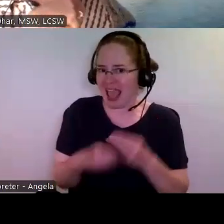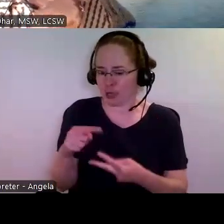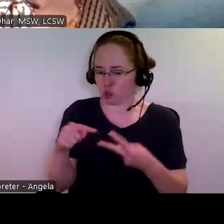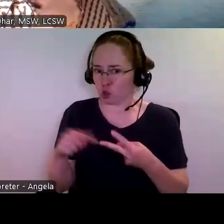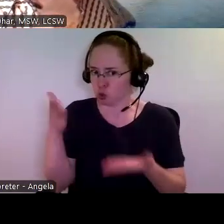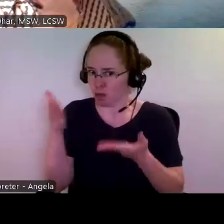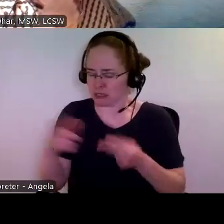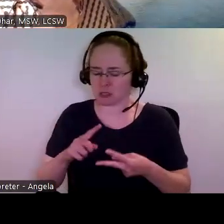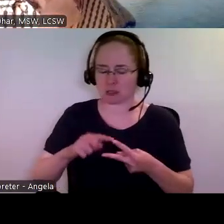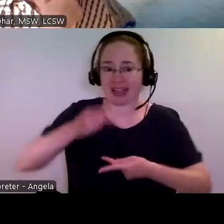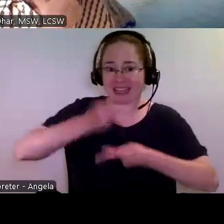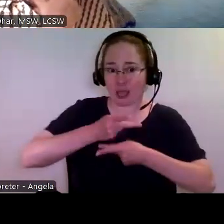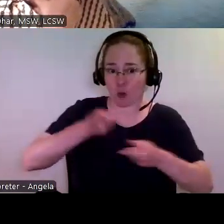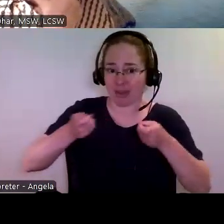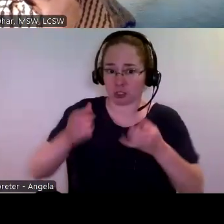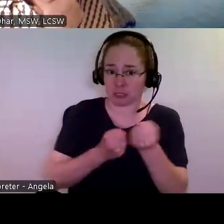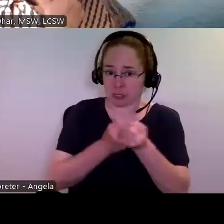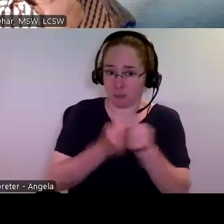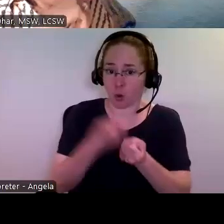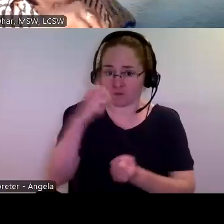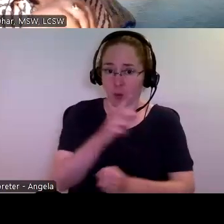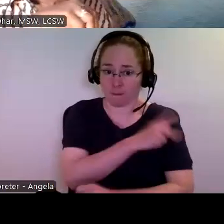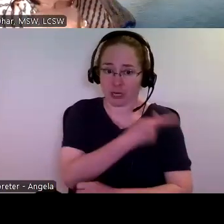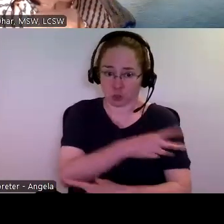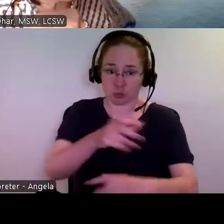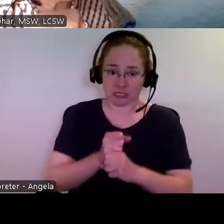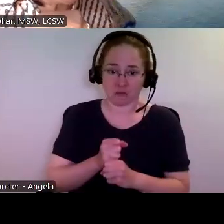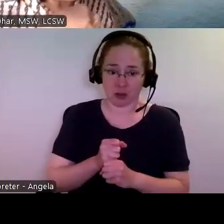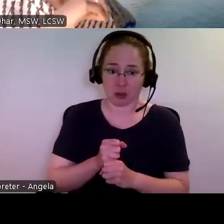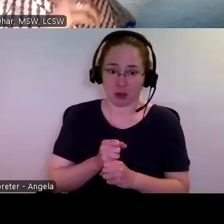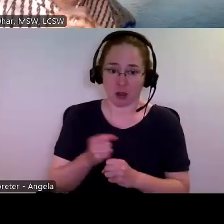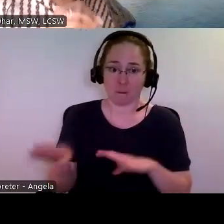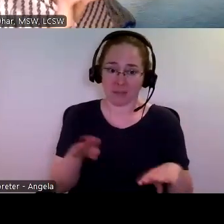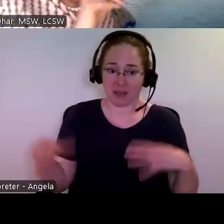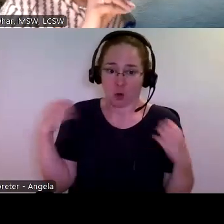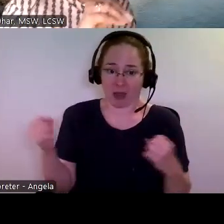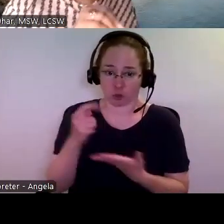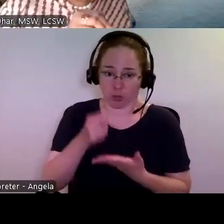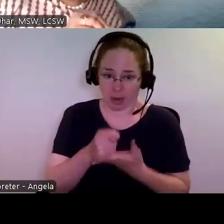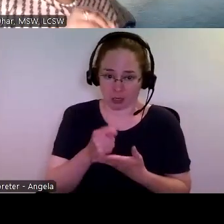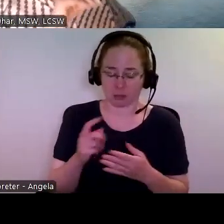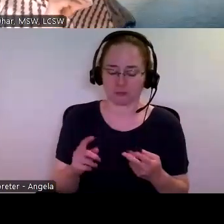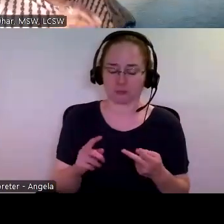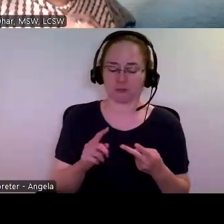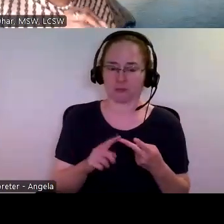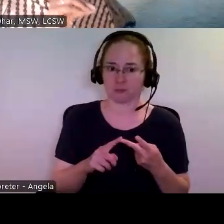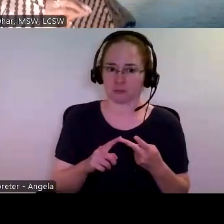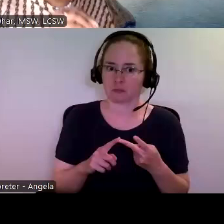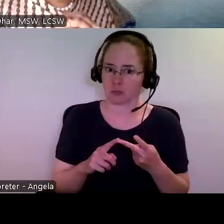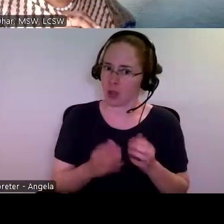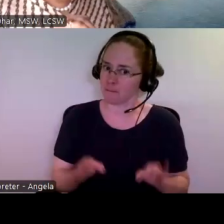care management support for patients receiving behavioral health treatment, and then most important,